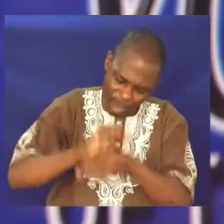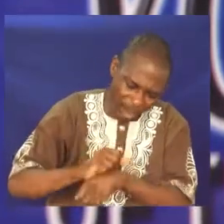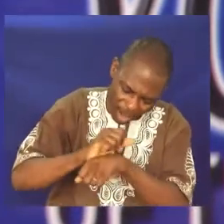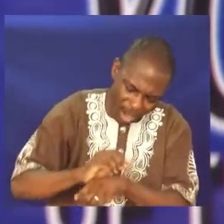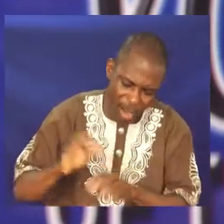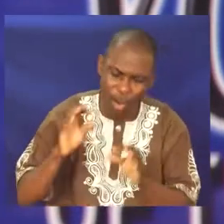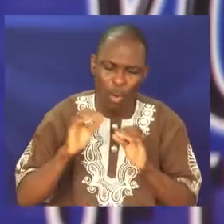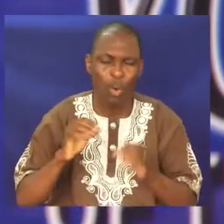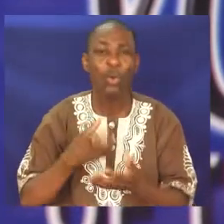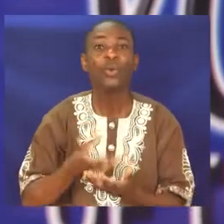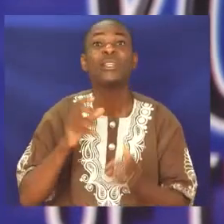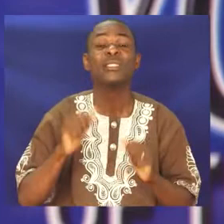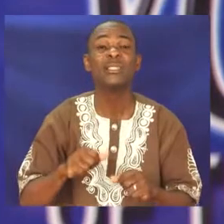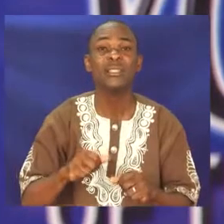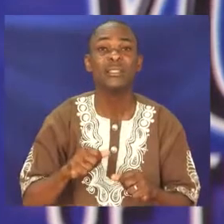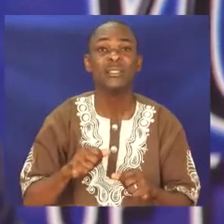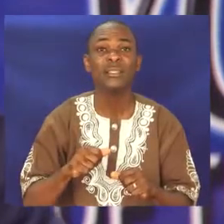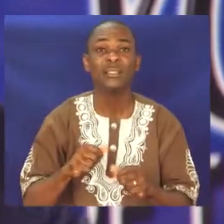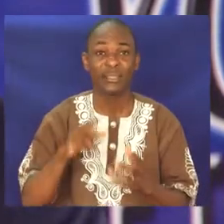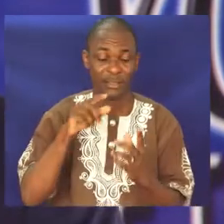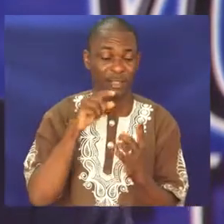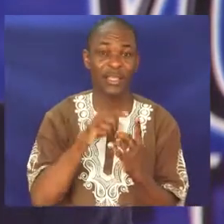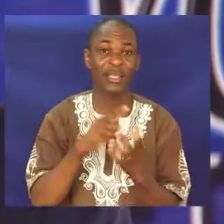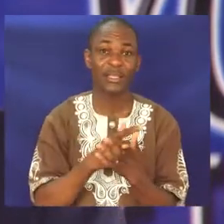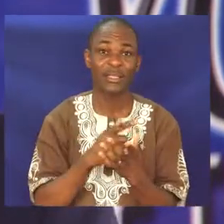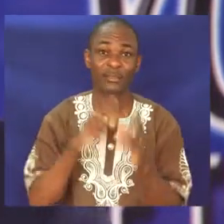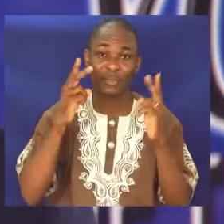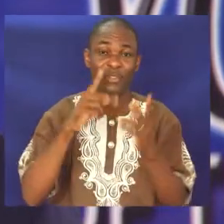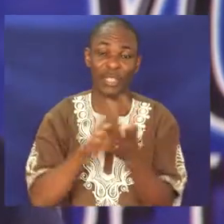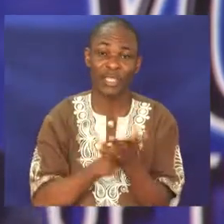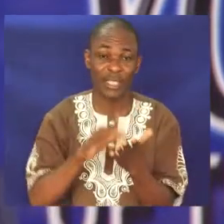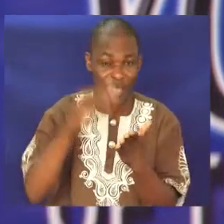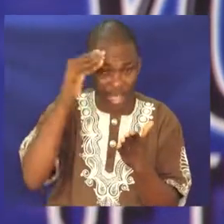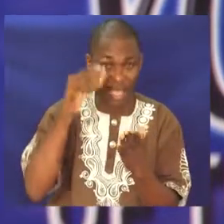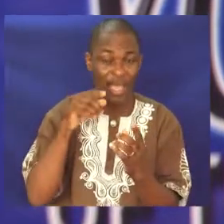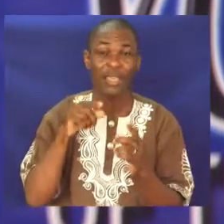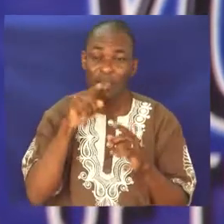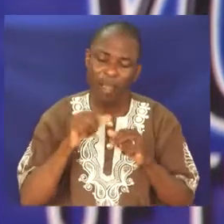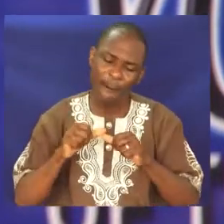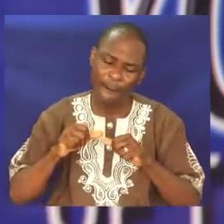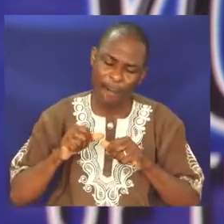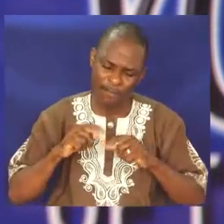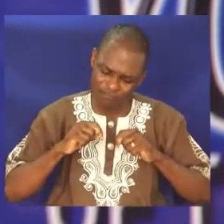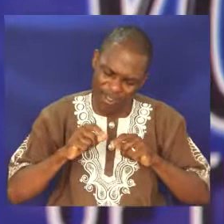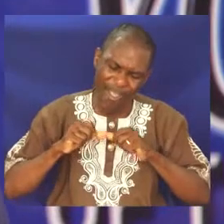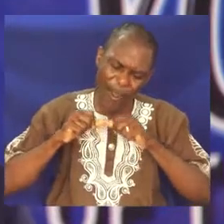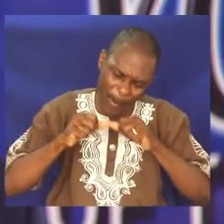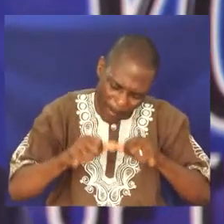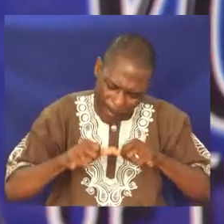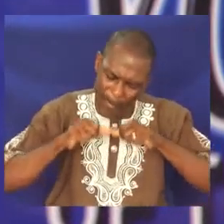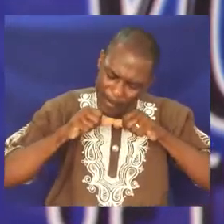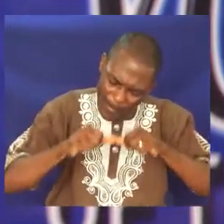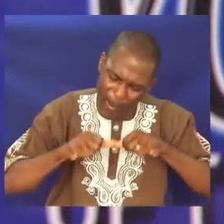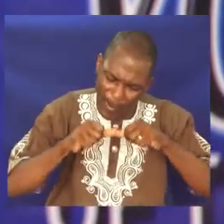perseverance. What you may be around, who ye was as his son, a chasset, would you want me to so, no shim, no we